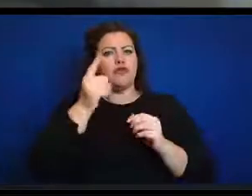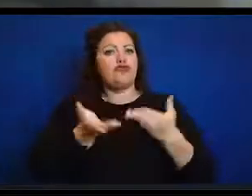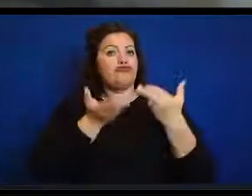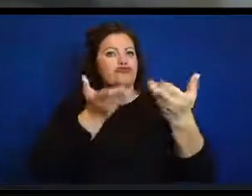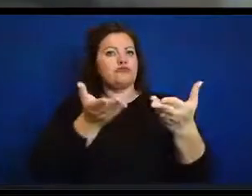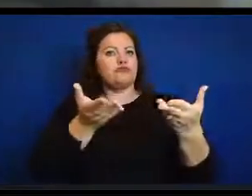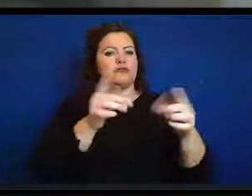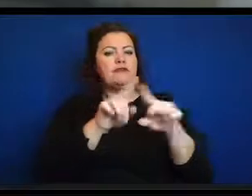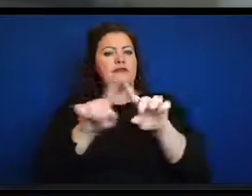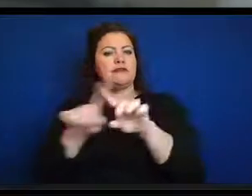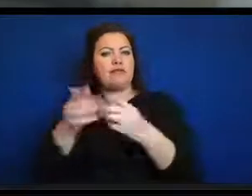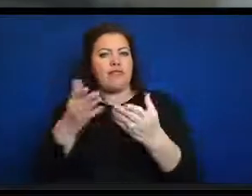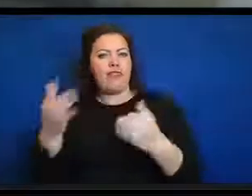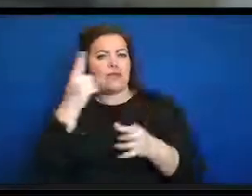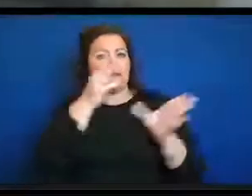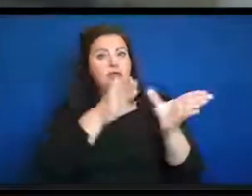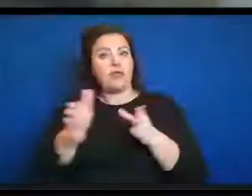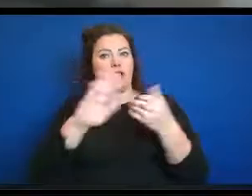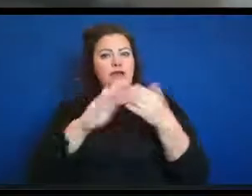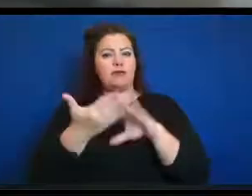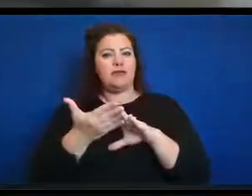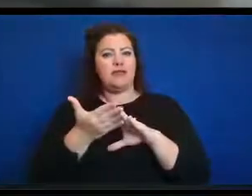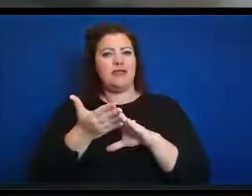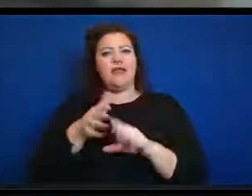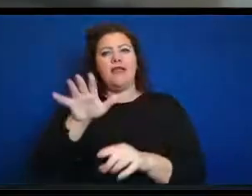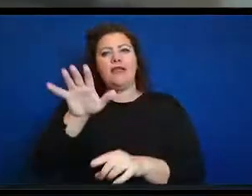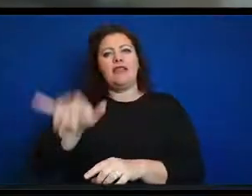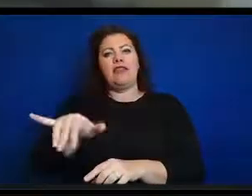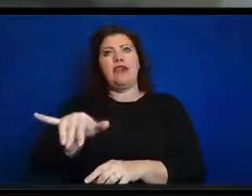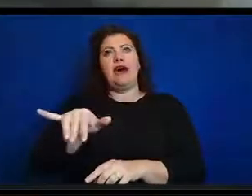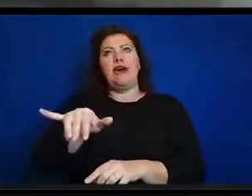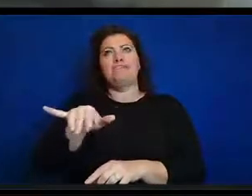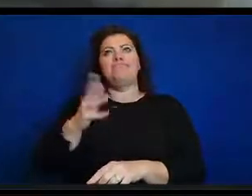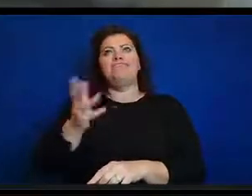planned communities. And it was such an